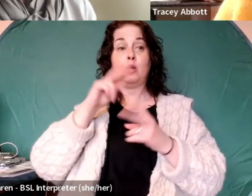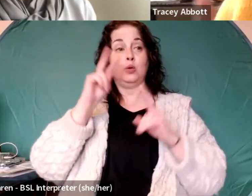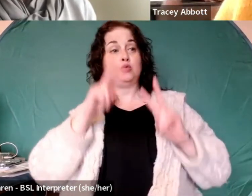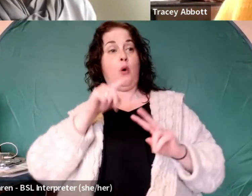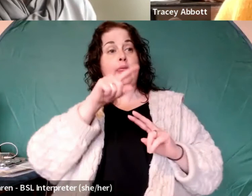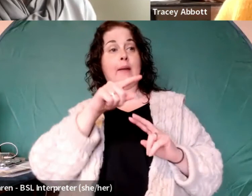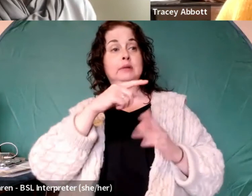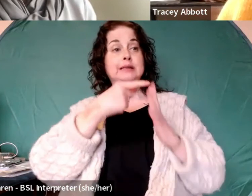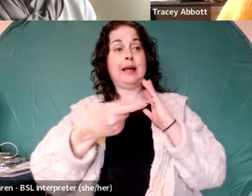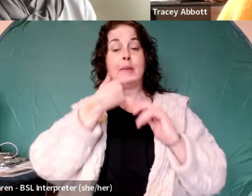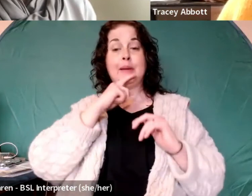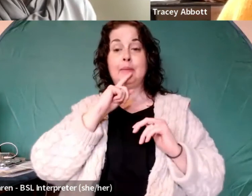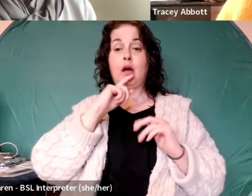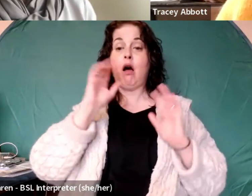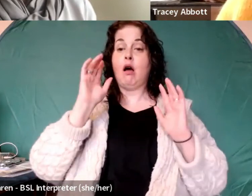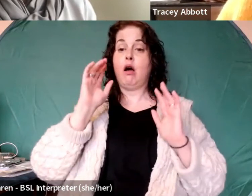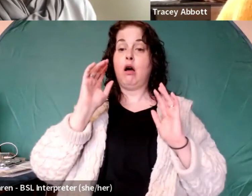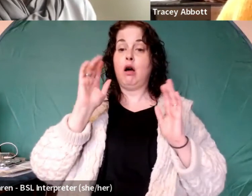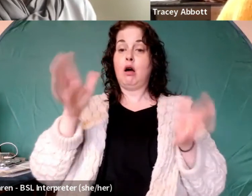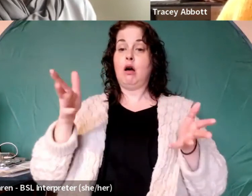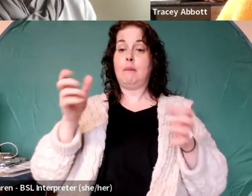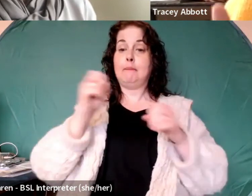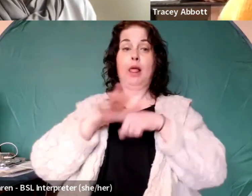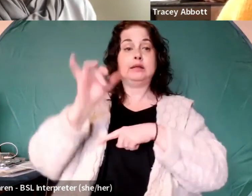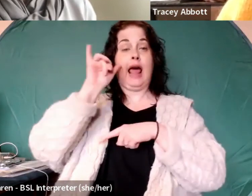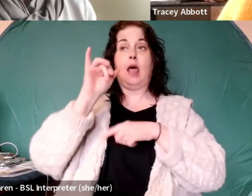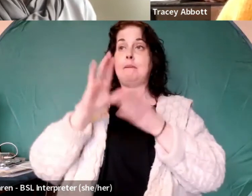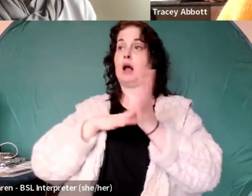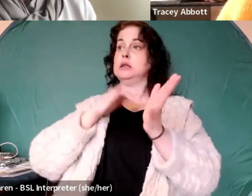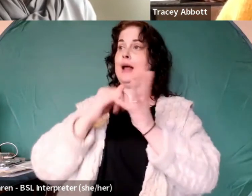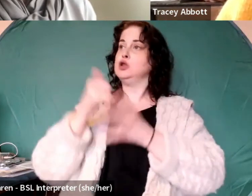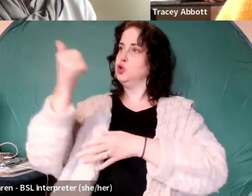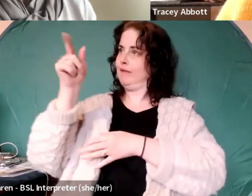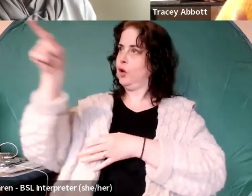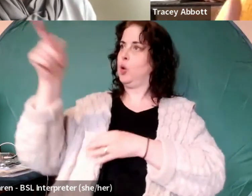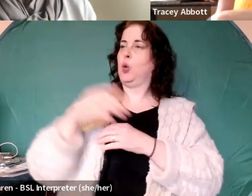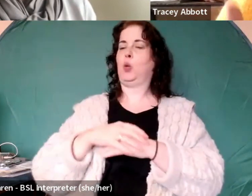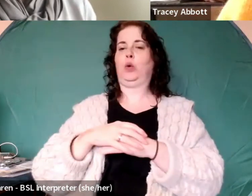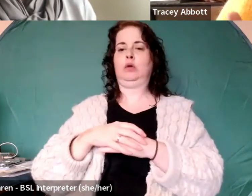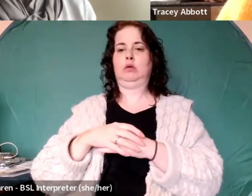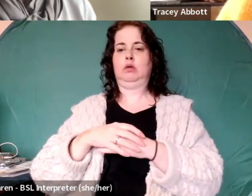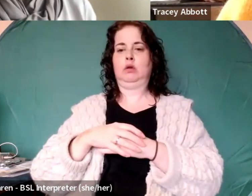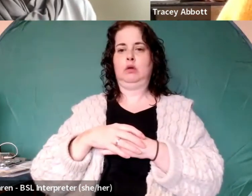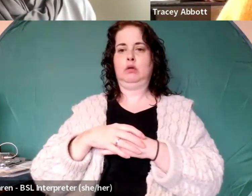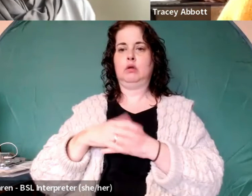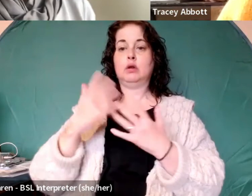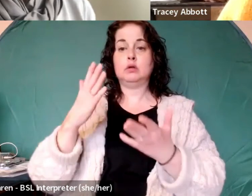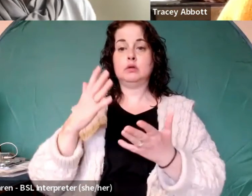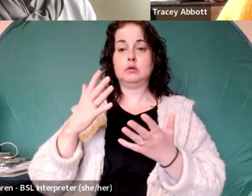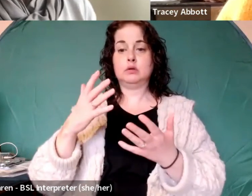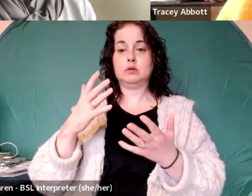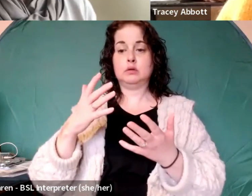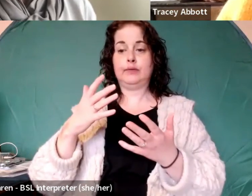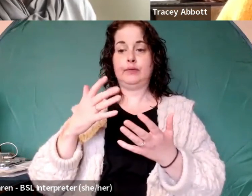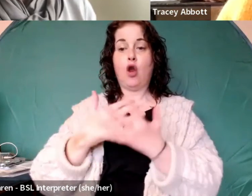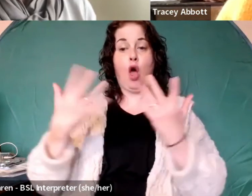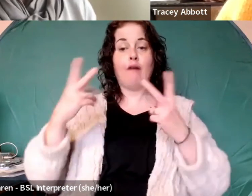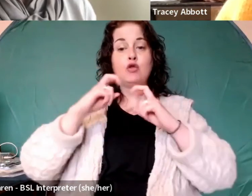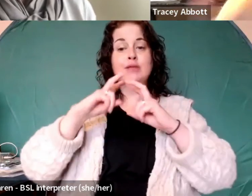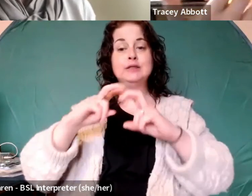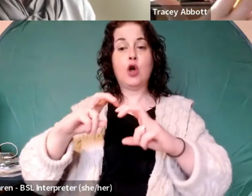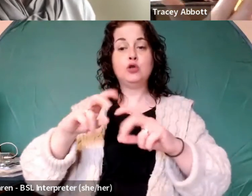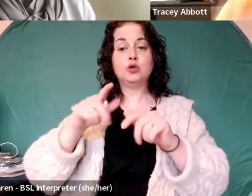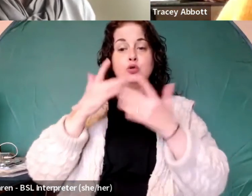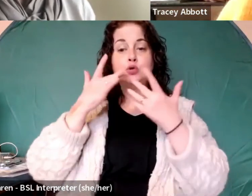visible disabled people went, bloody hell, Marks and Spencer's, good for you. There really isn't a downside. And there's lots of research that shows